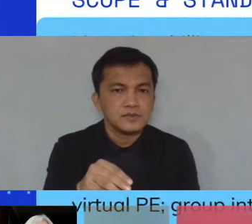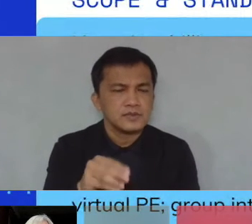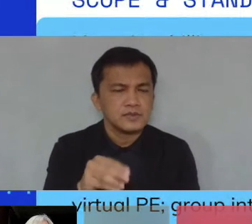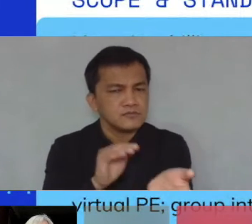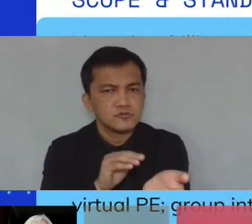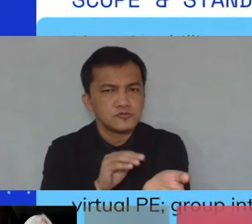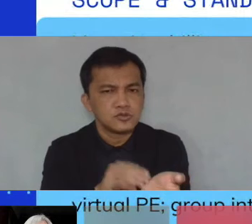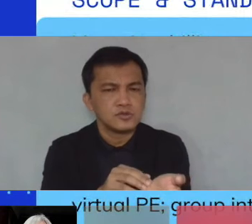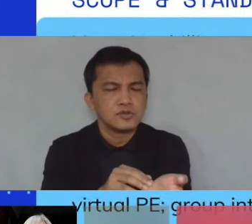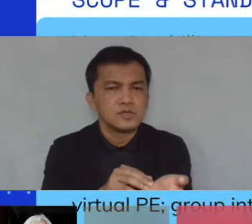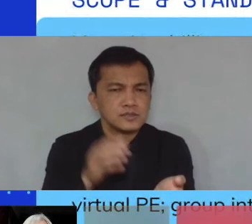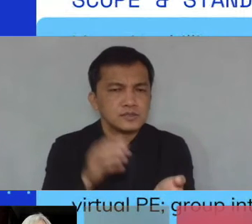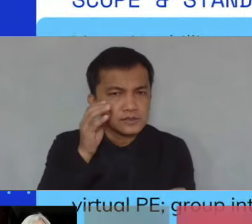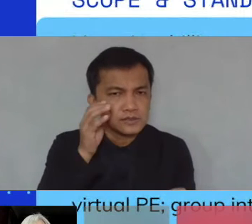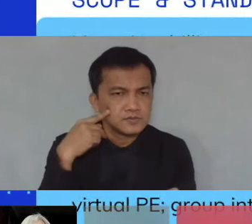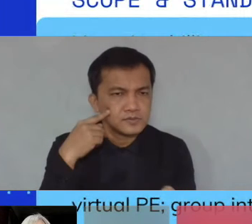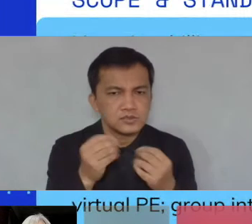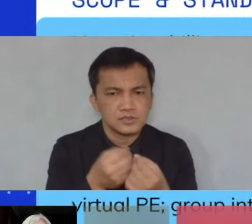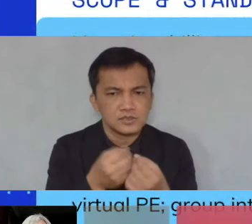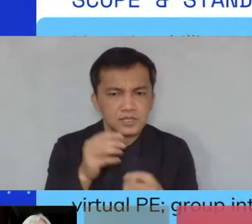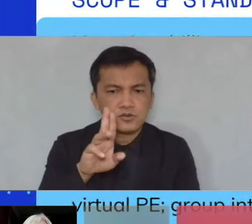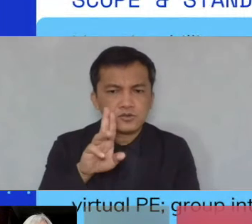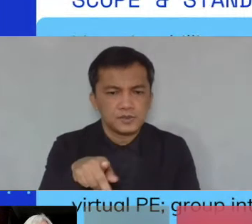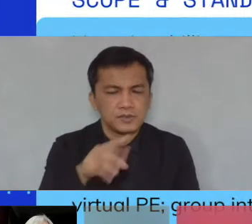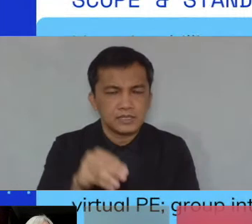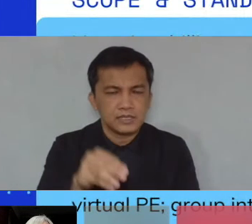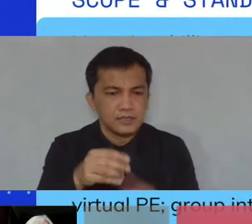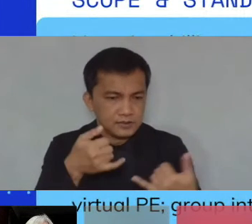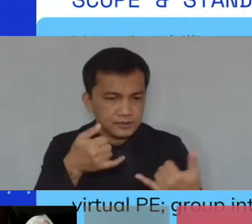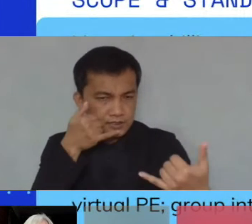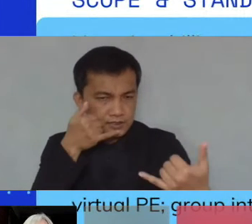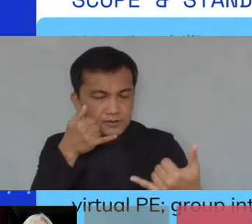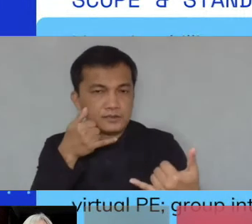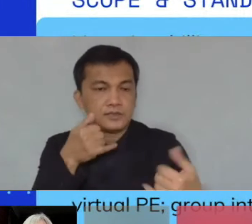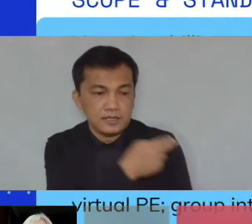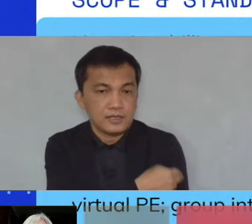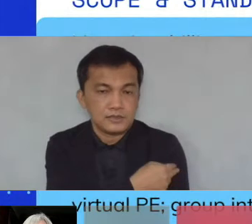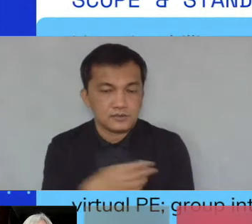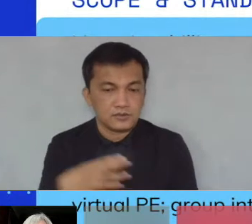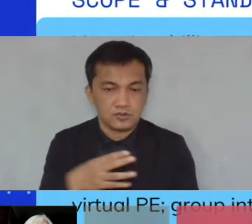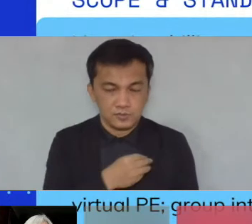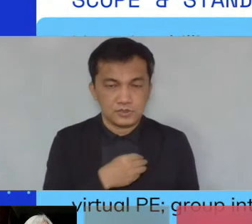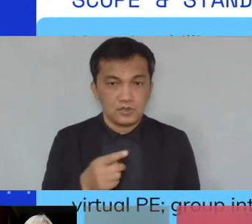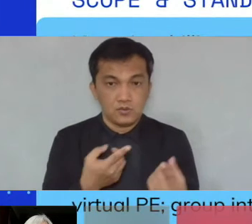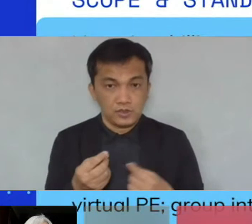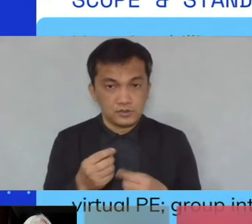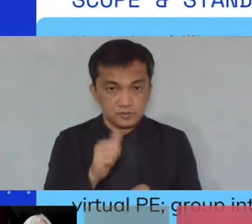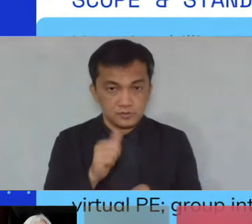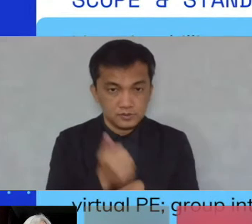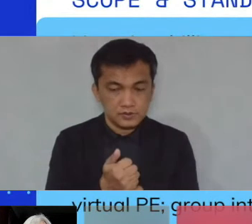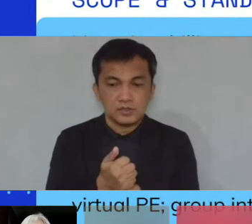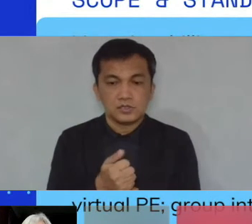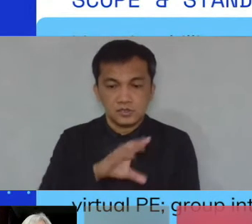Chancellor, Dr. Carmencita Padilla, organized the UP Manila Telehealth Committee. And one of the objectives that we set for ourselves is